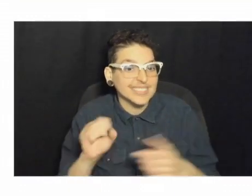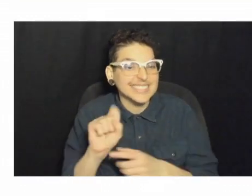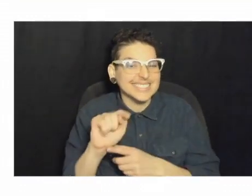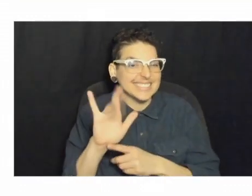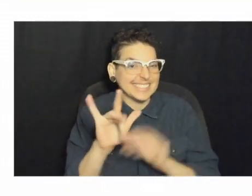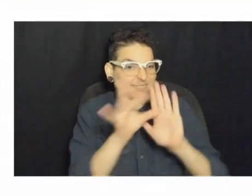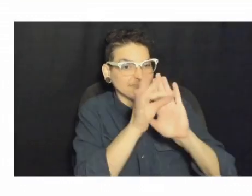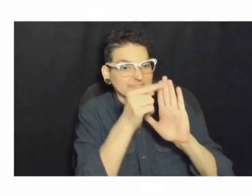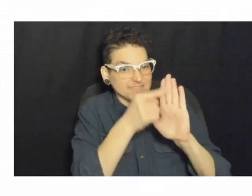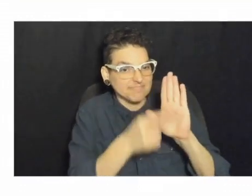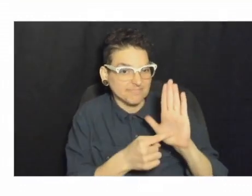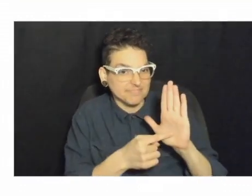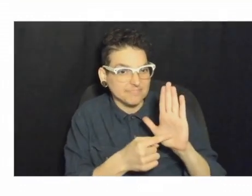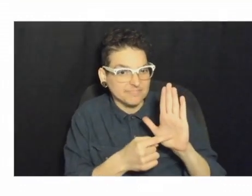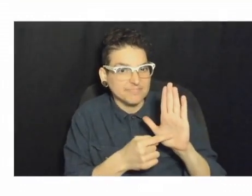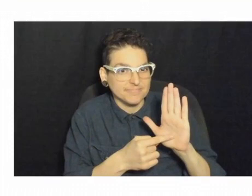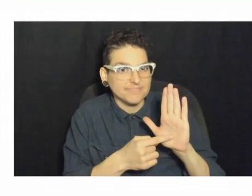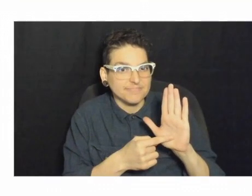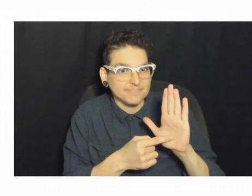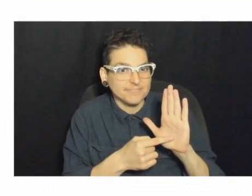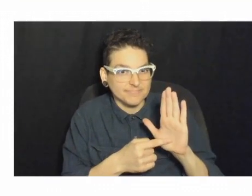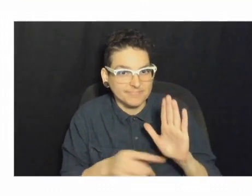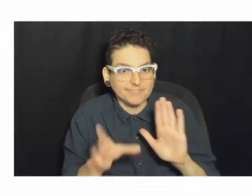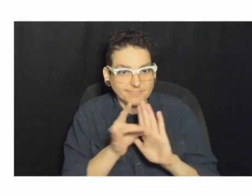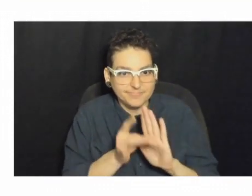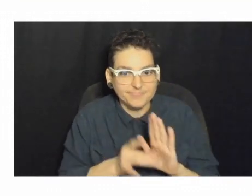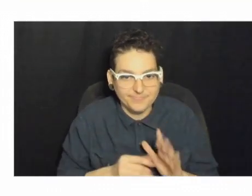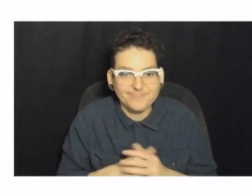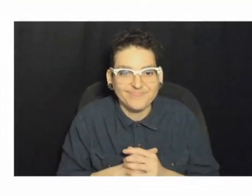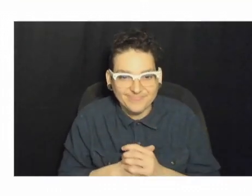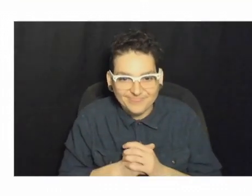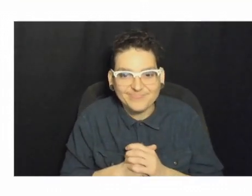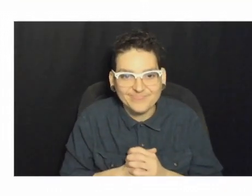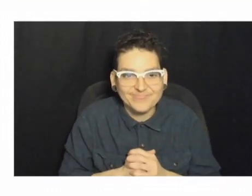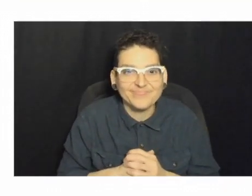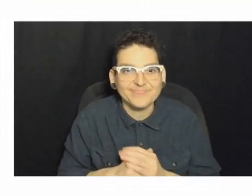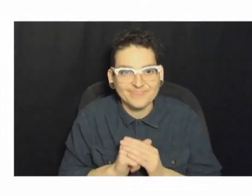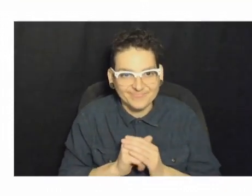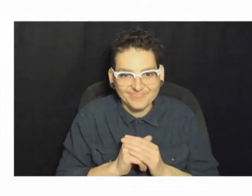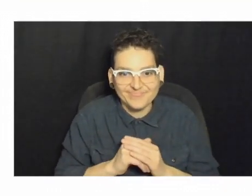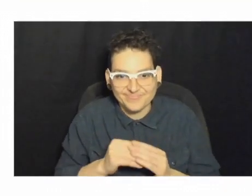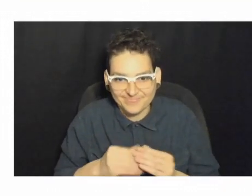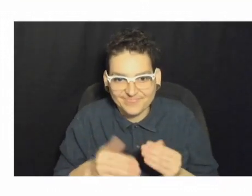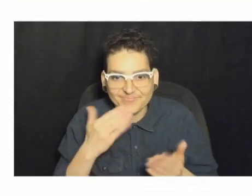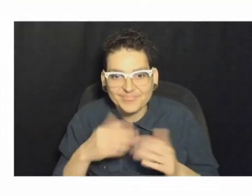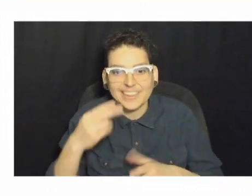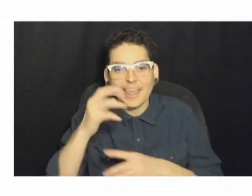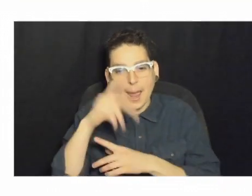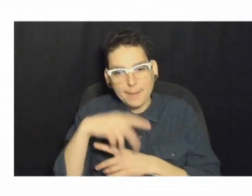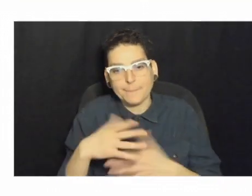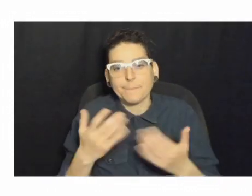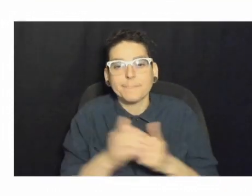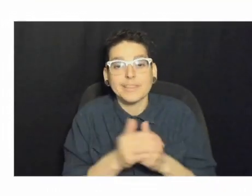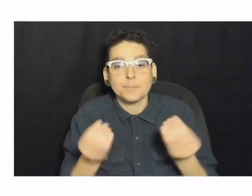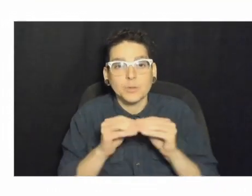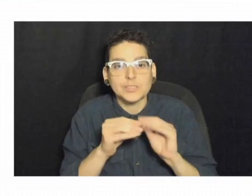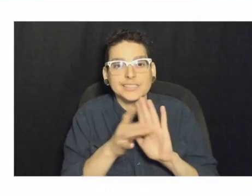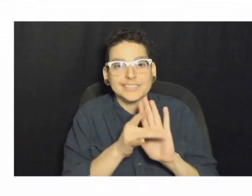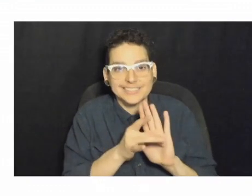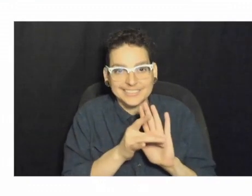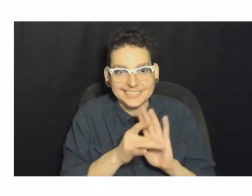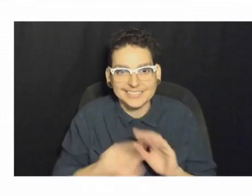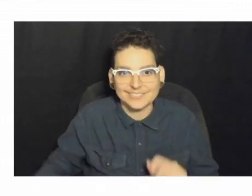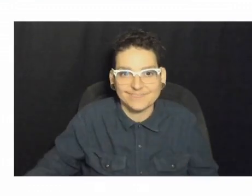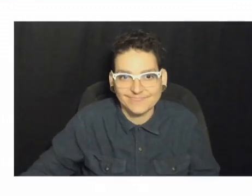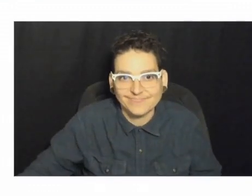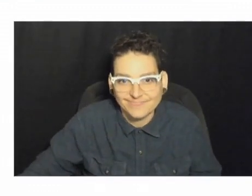Thanks, Kenny. That's great. We still have heaps more stickies being added in. And so I don't want